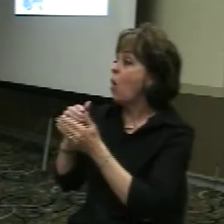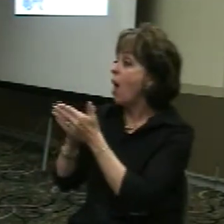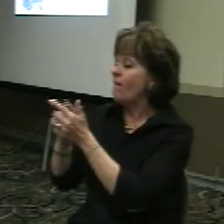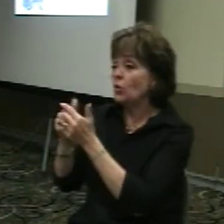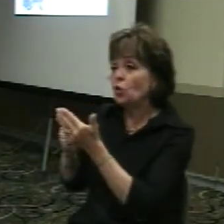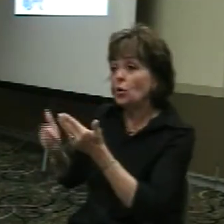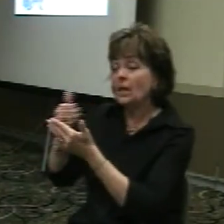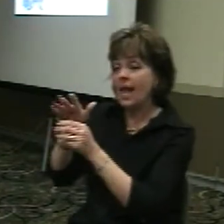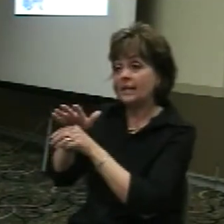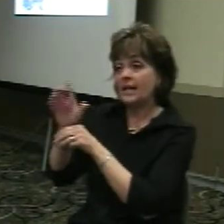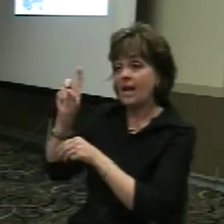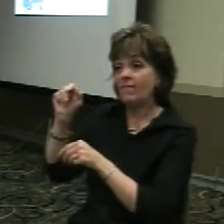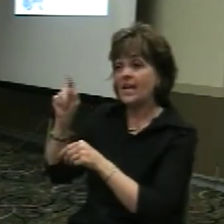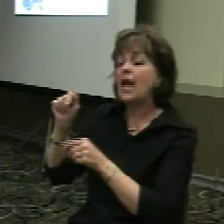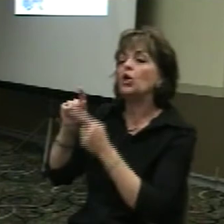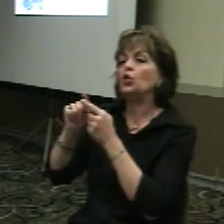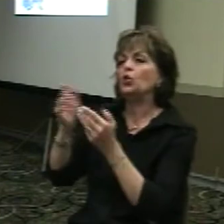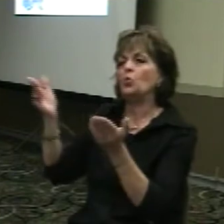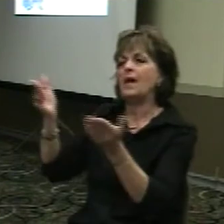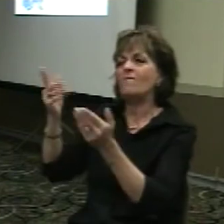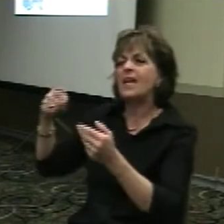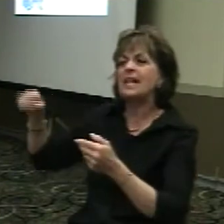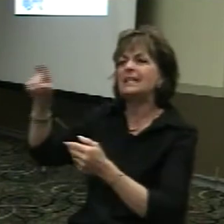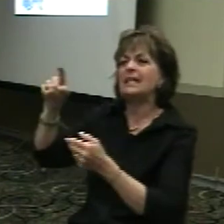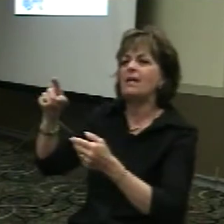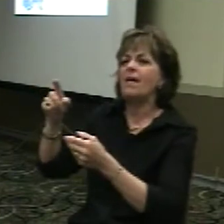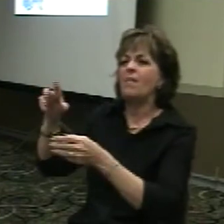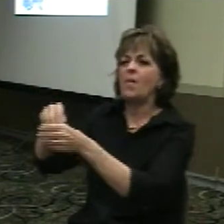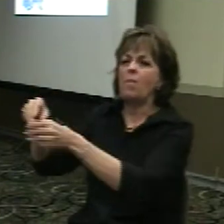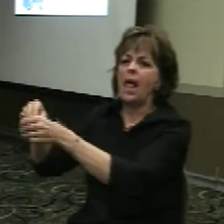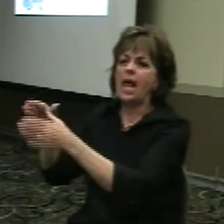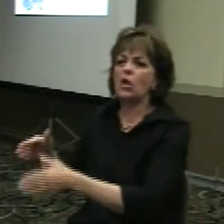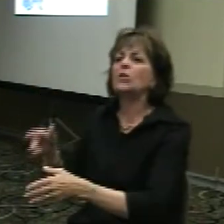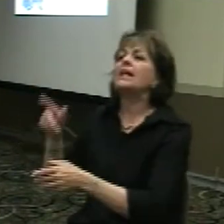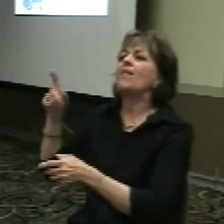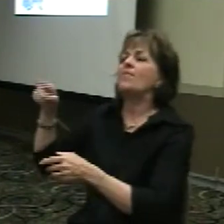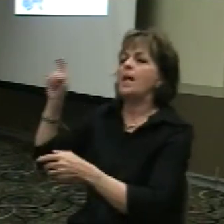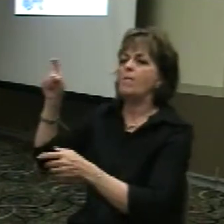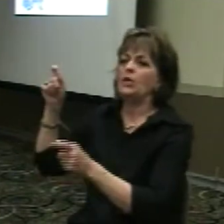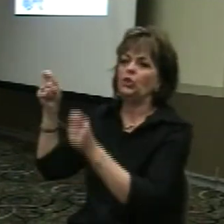enough data that you can convince the players that they have to change their behavior.